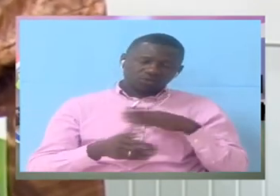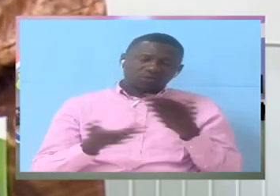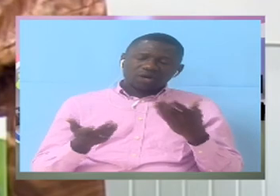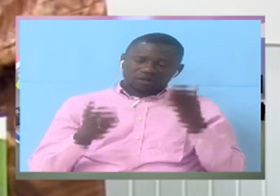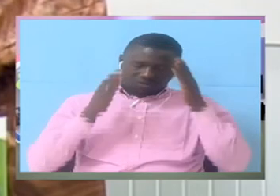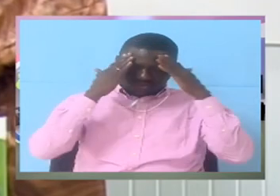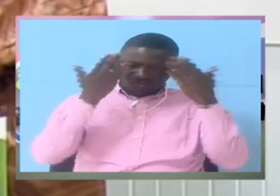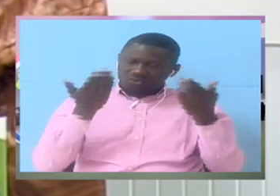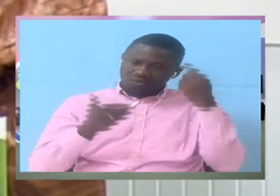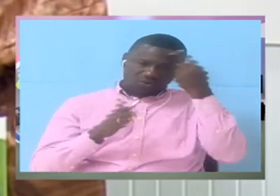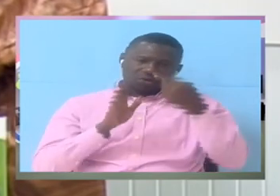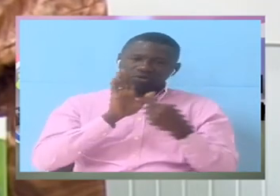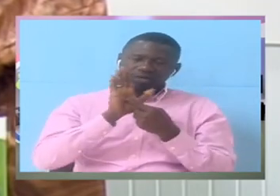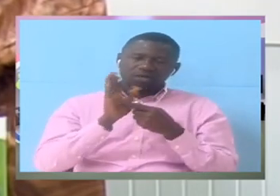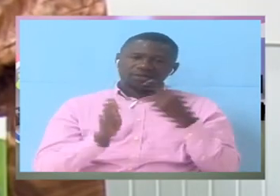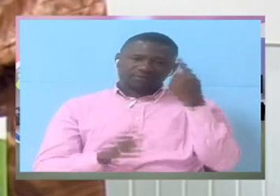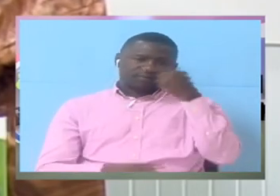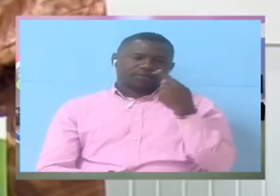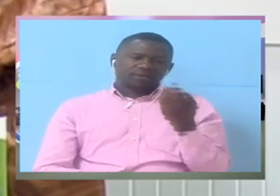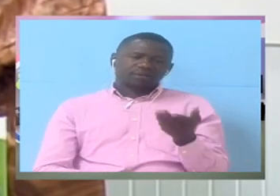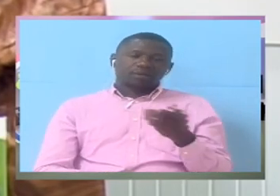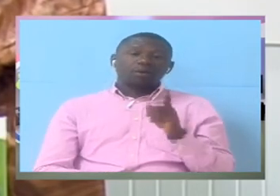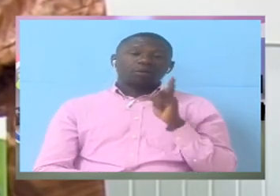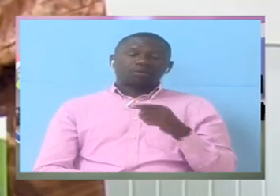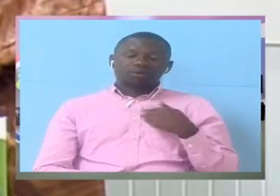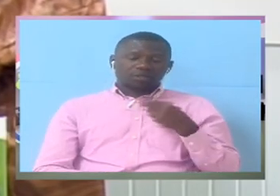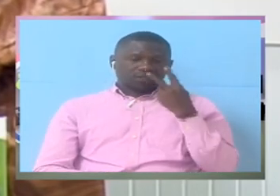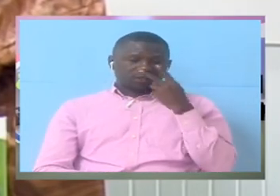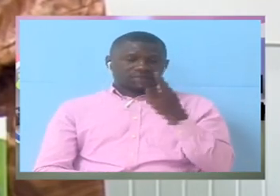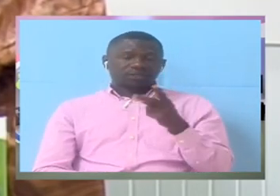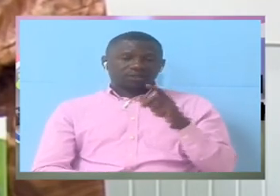I was unable to recognize him.